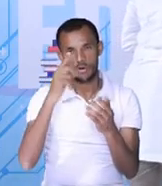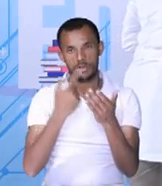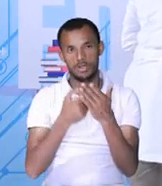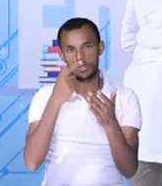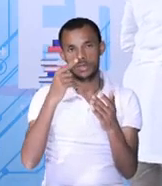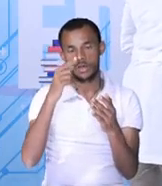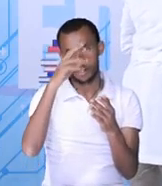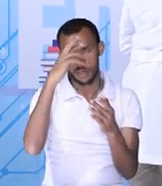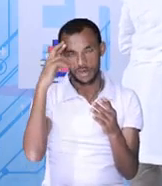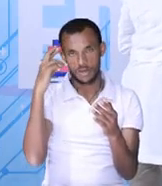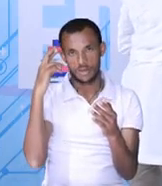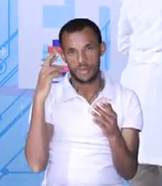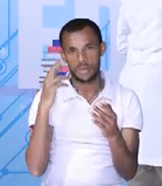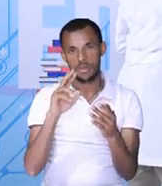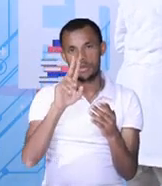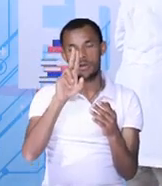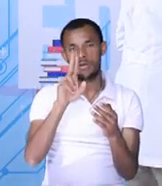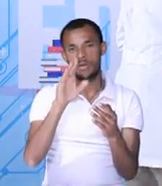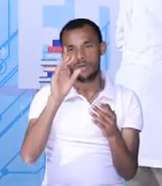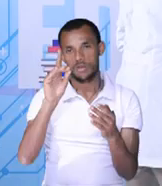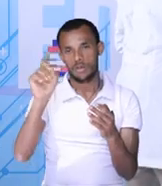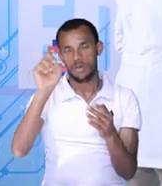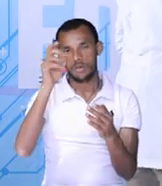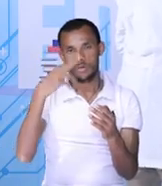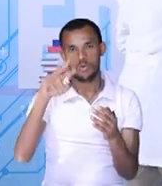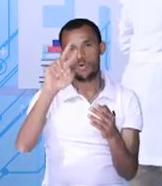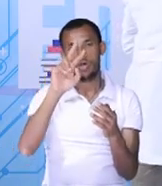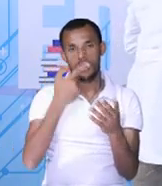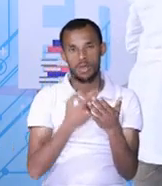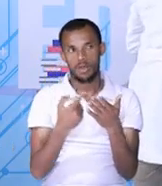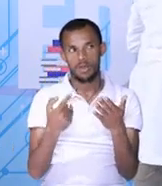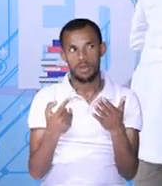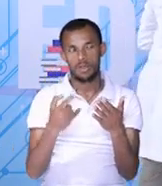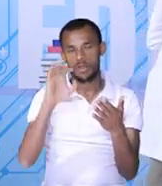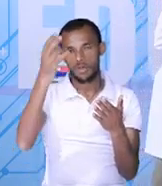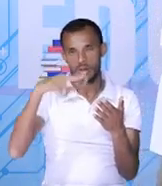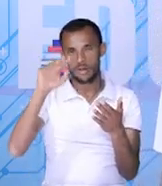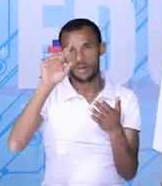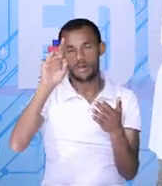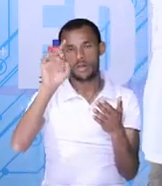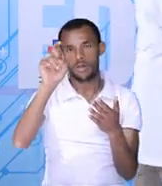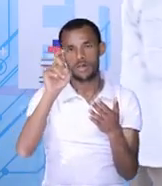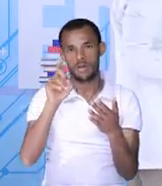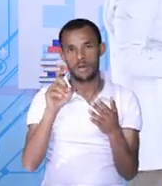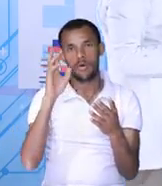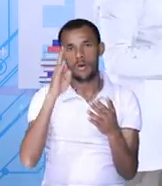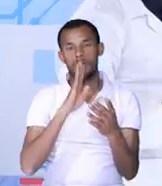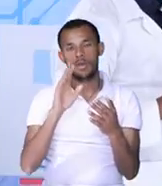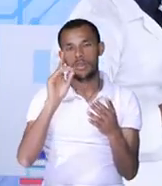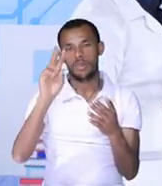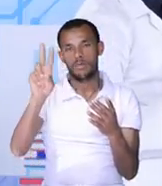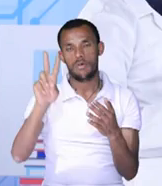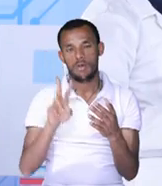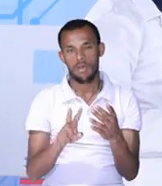case, u is this x squared here, e raised to x will be this dv.